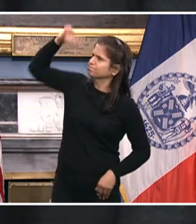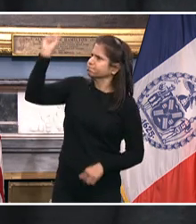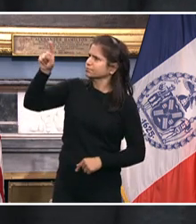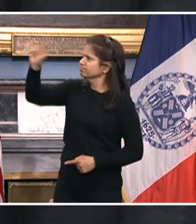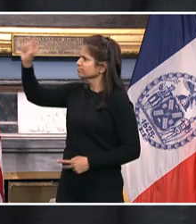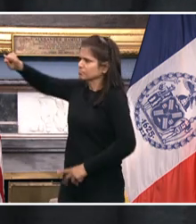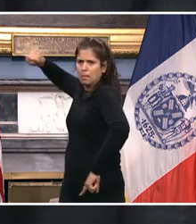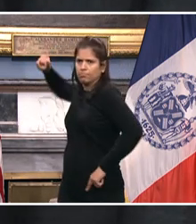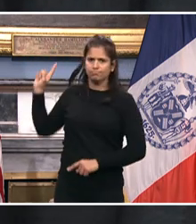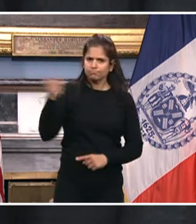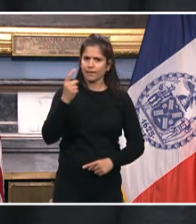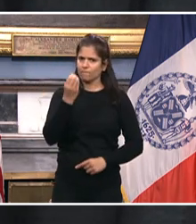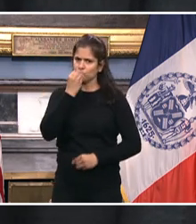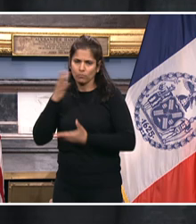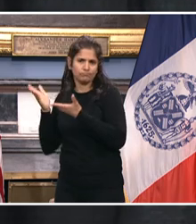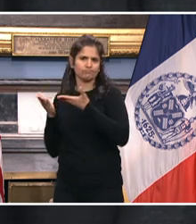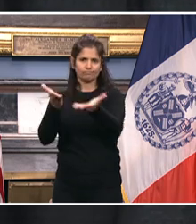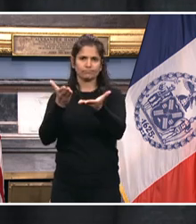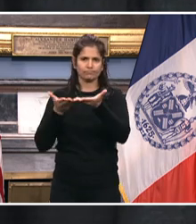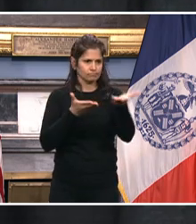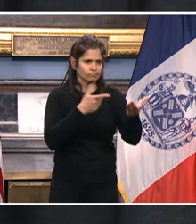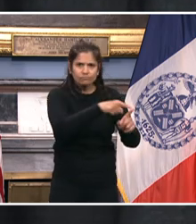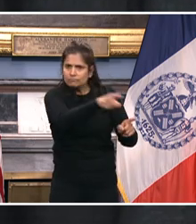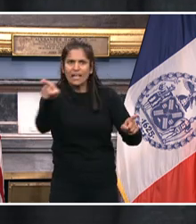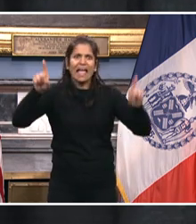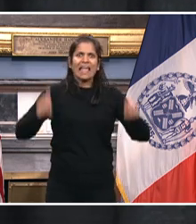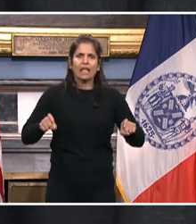today, and we will make sure that happens.